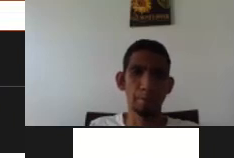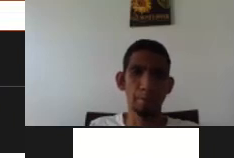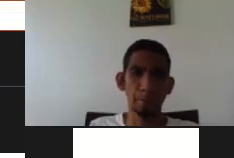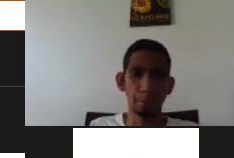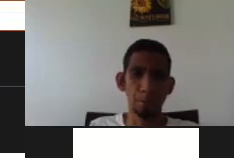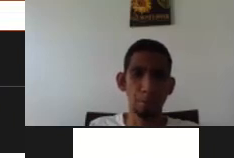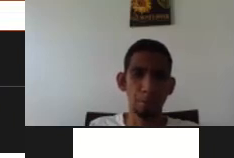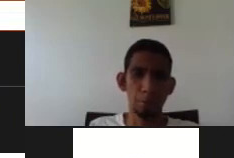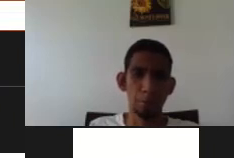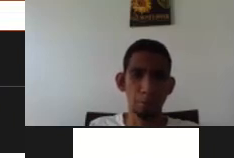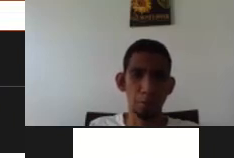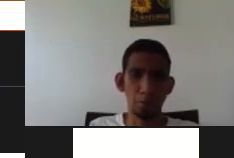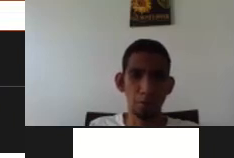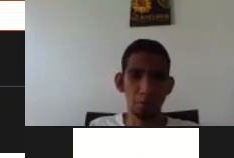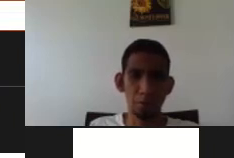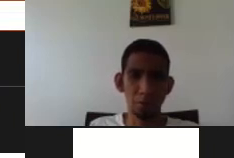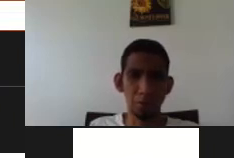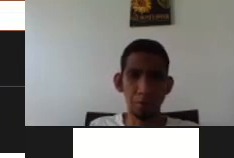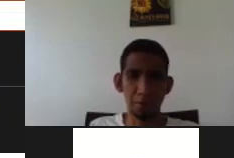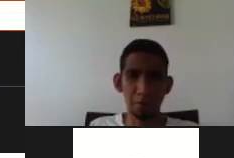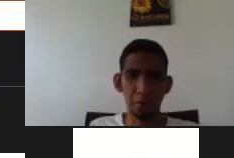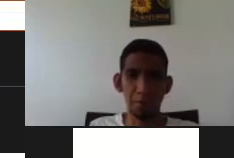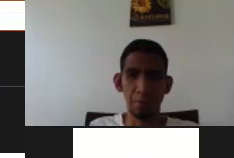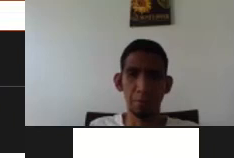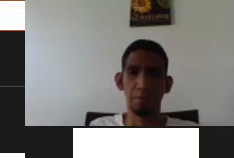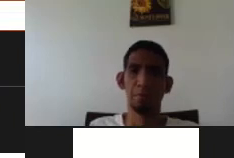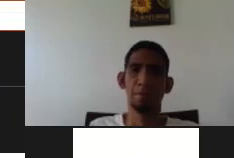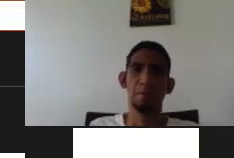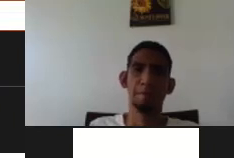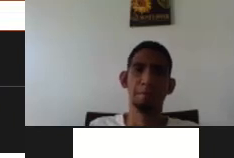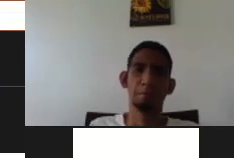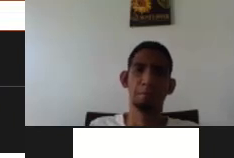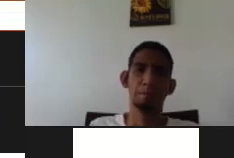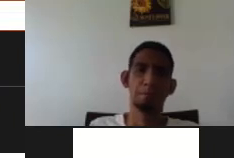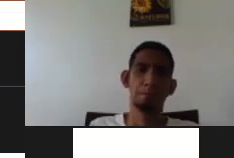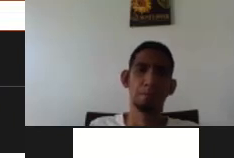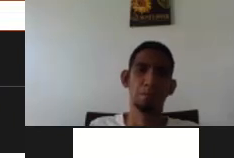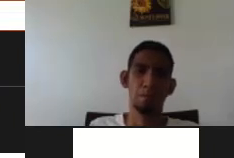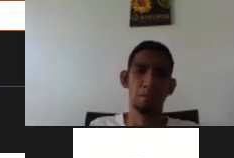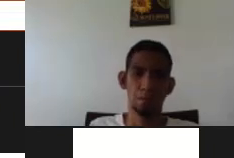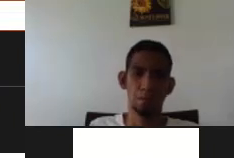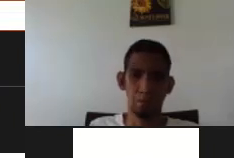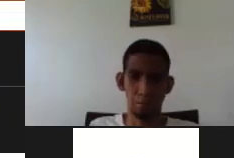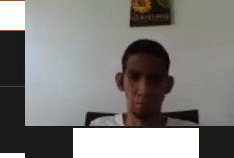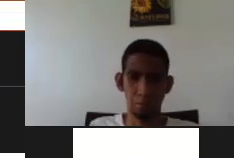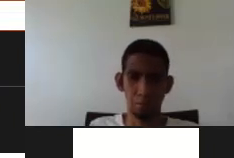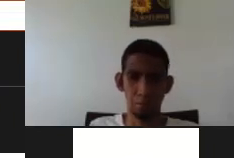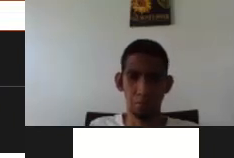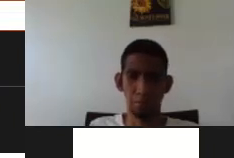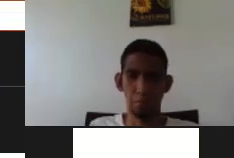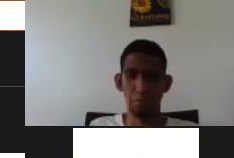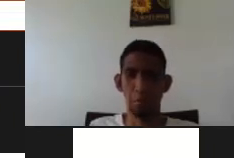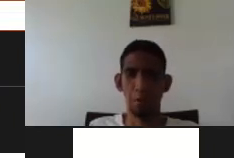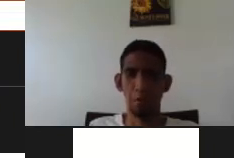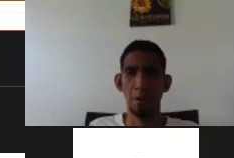environment, like our housing situation, like our access to transportation and other social supports and services. So that's